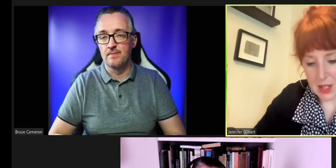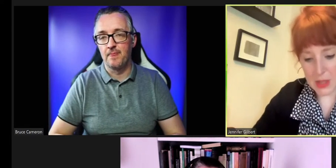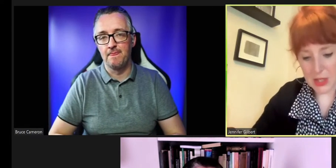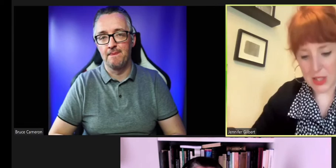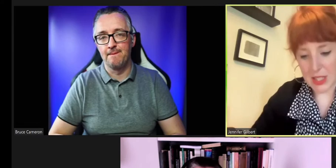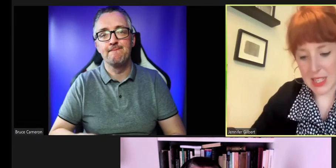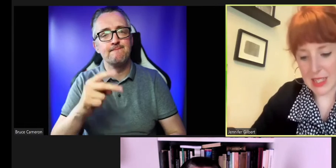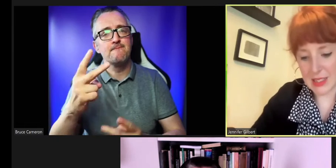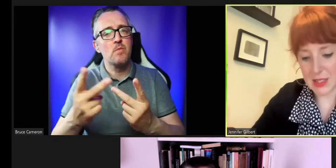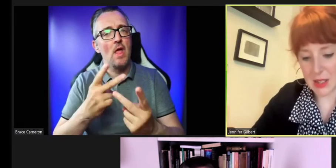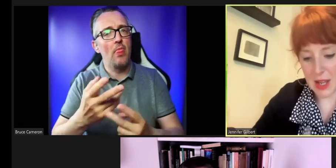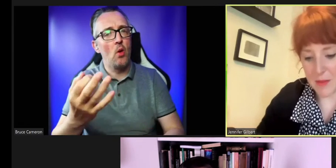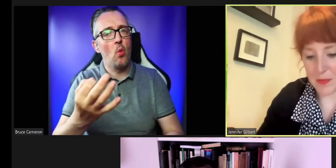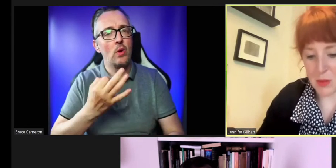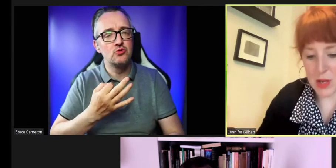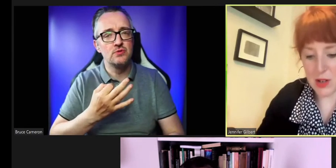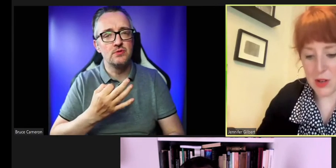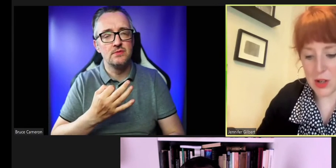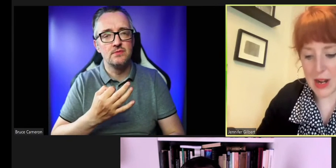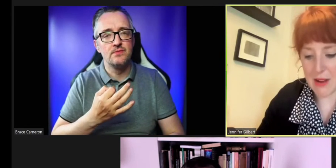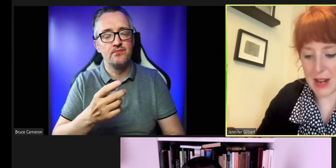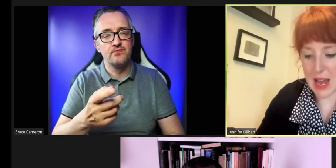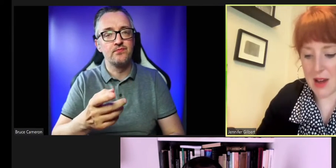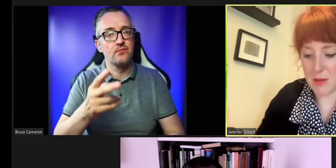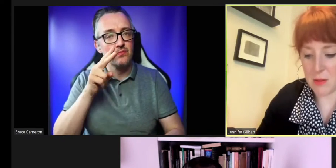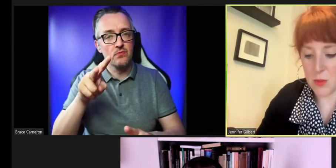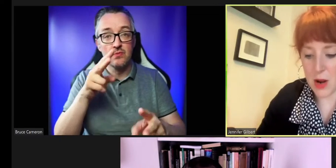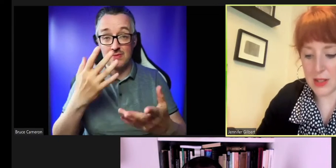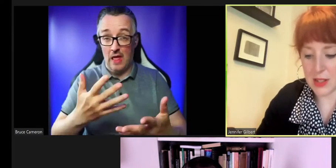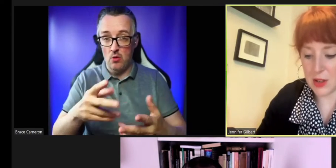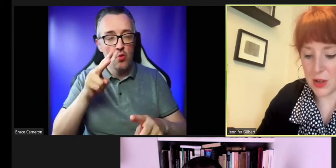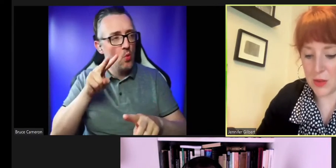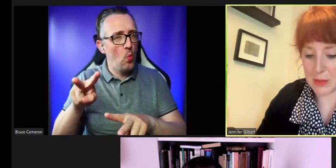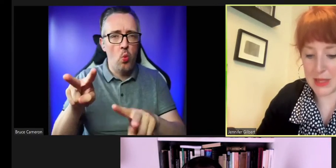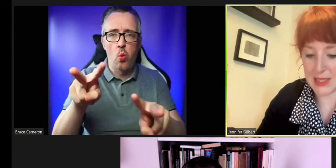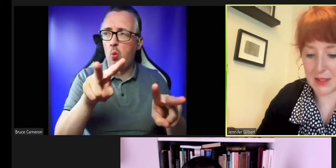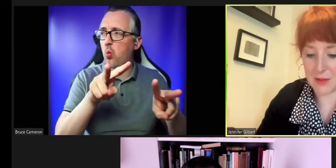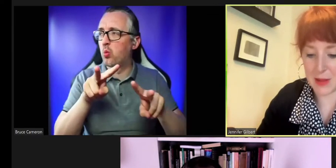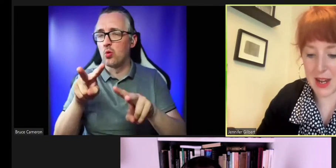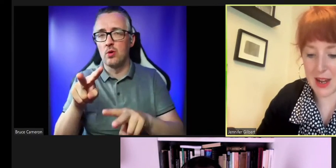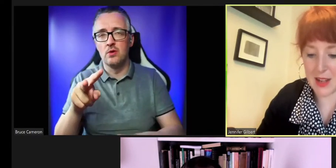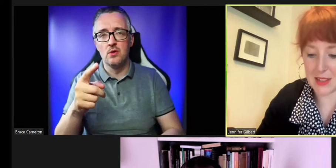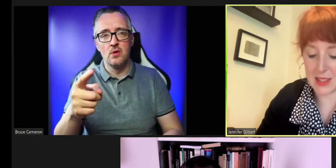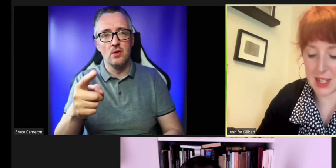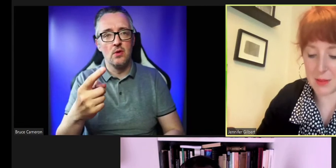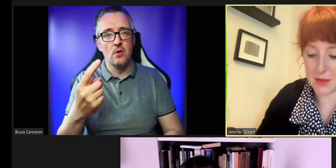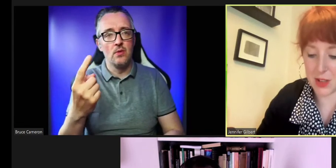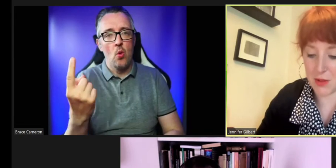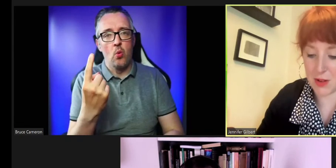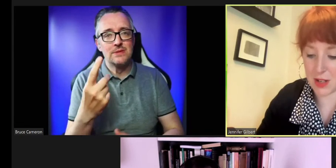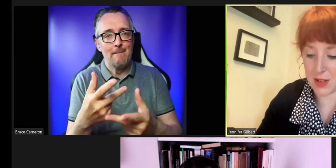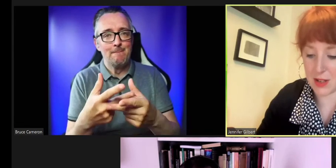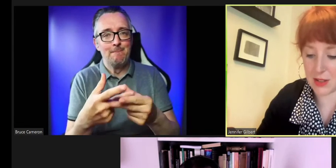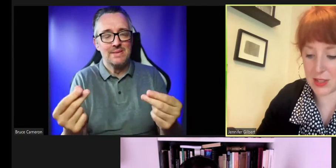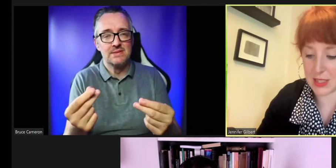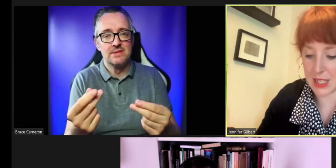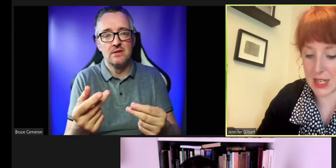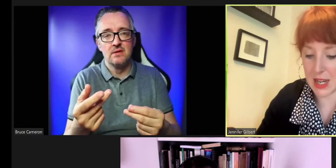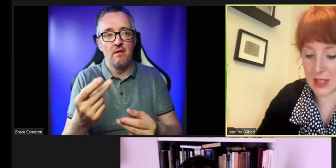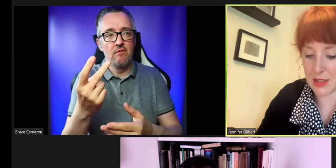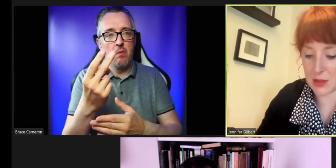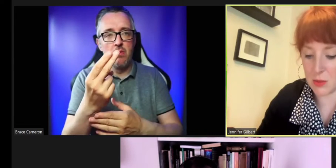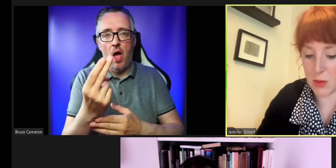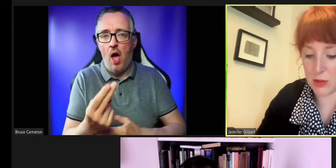There's another question that says, when you look around now, what and who is missing from the arts in terms of